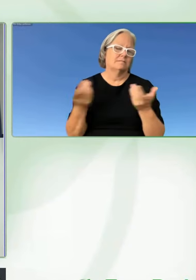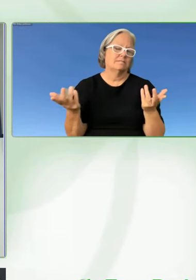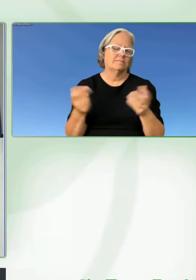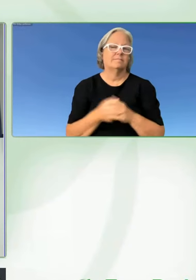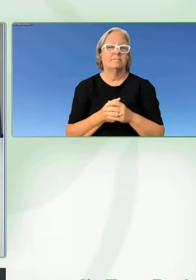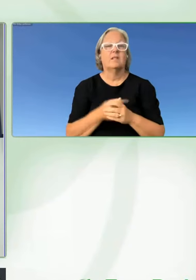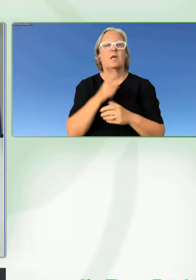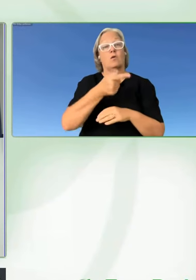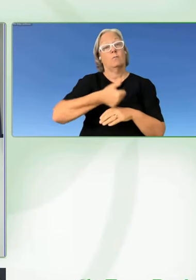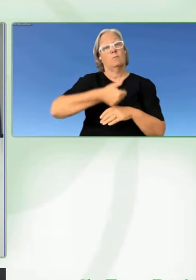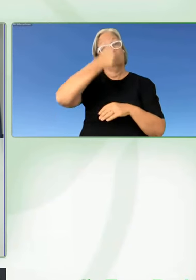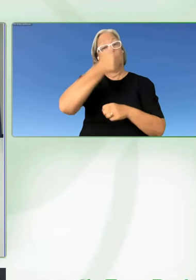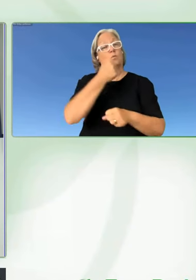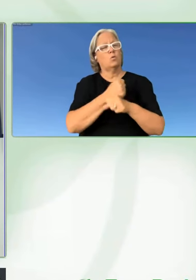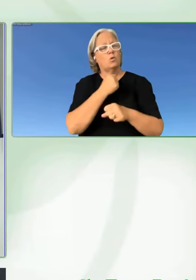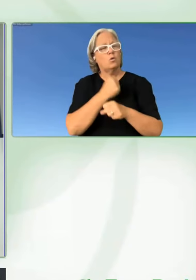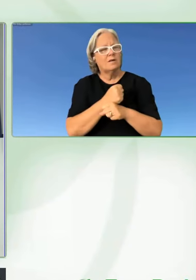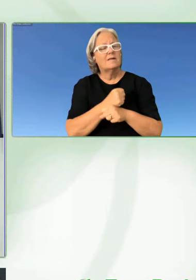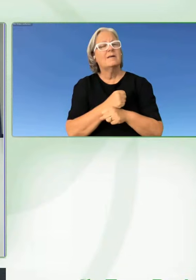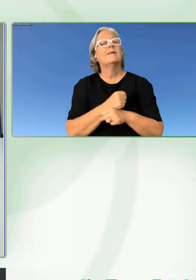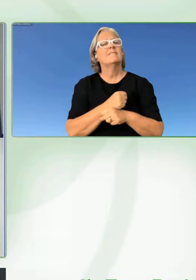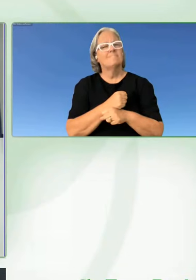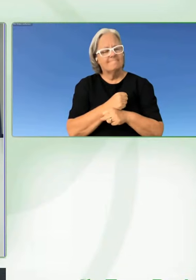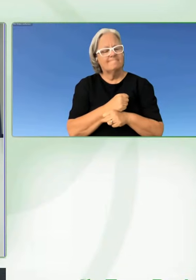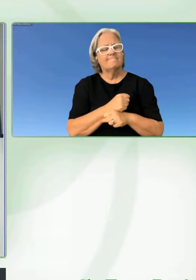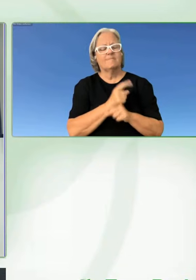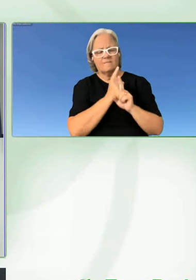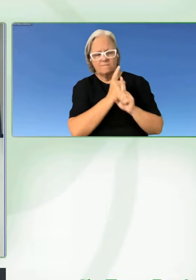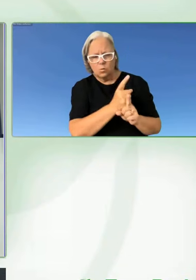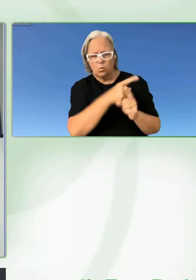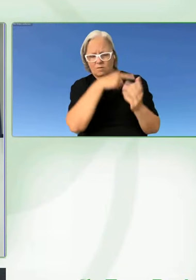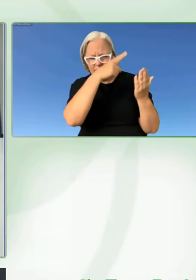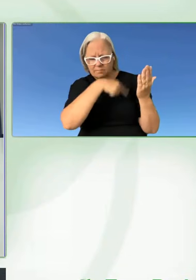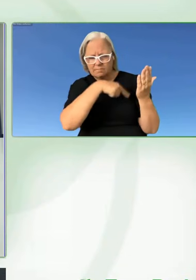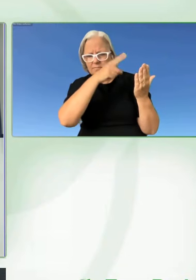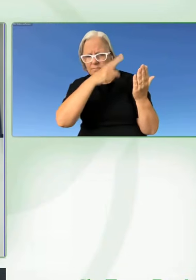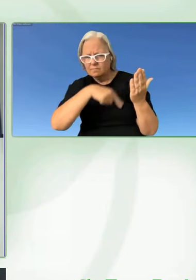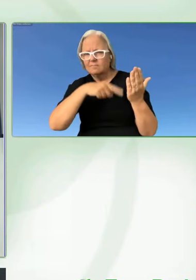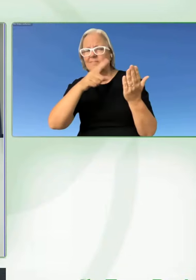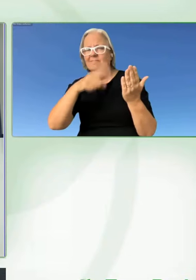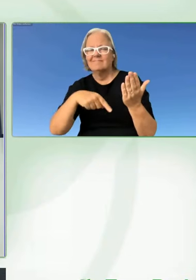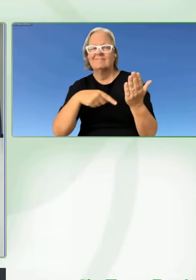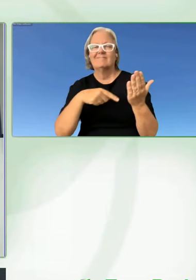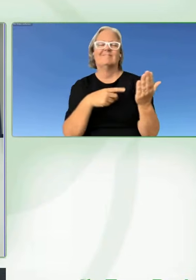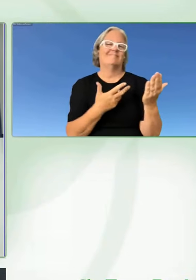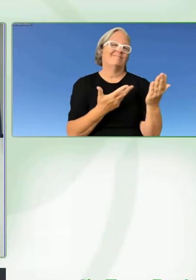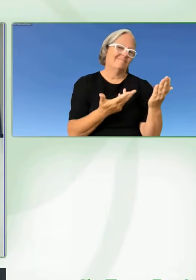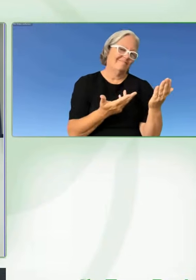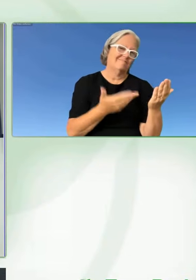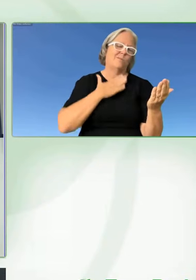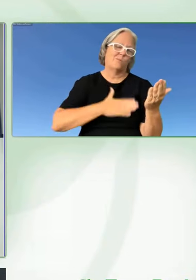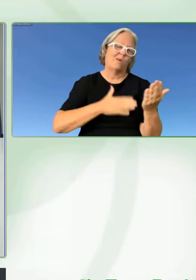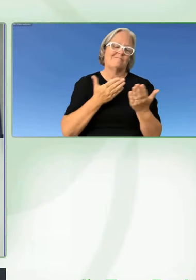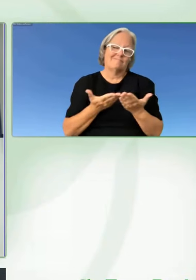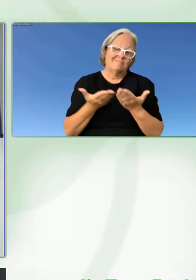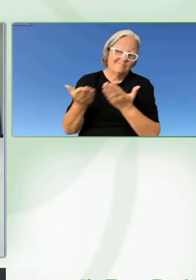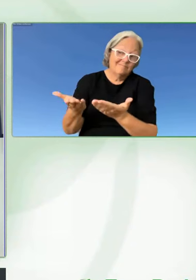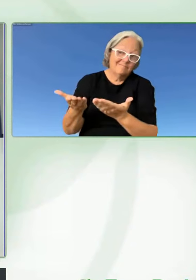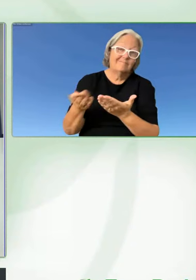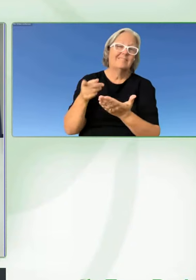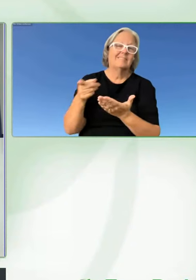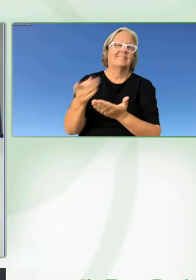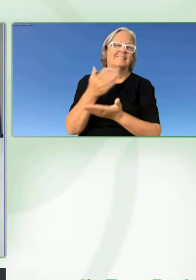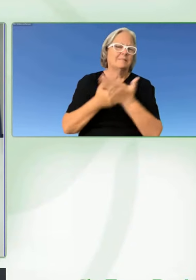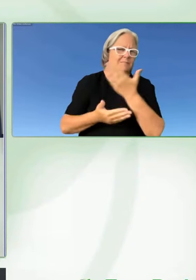take appropriate measures where needed, and in particular cases, to enable persons with disabilities to have